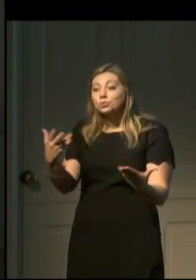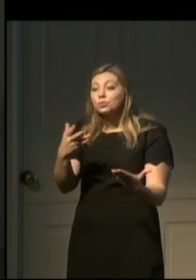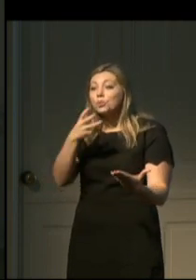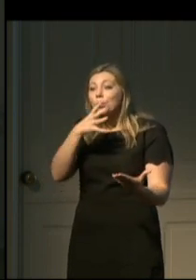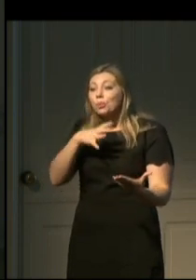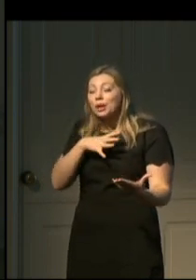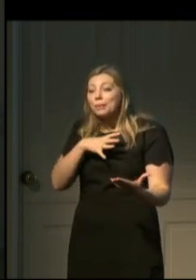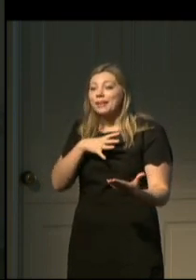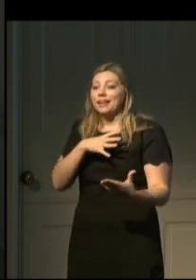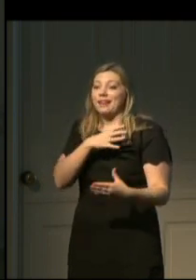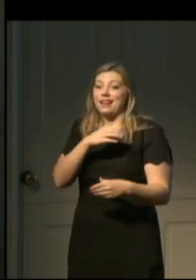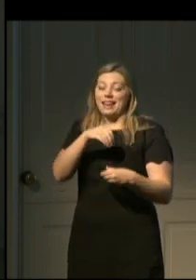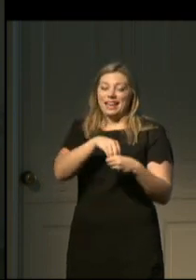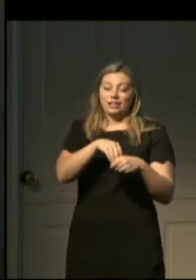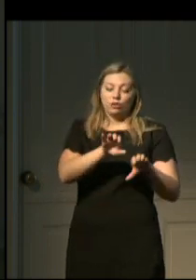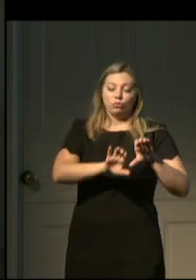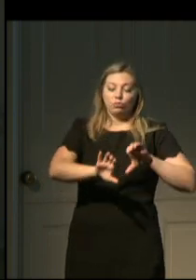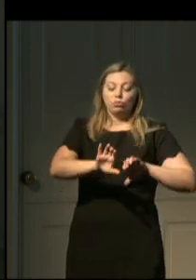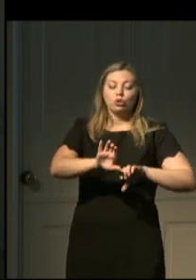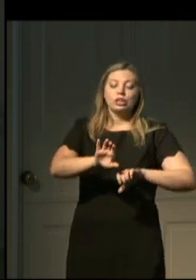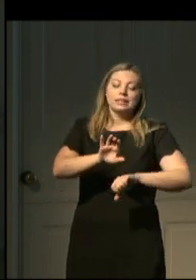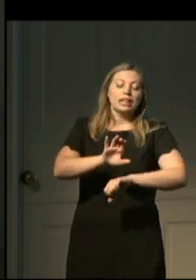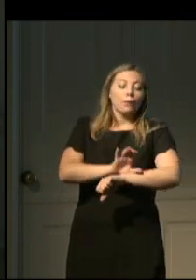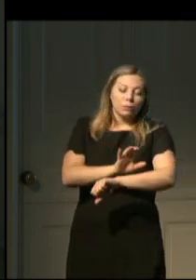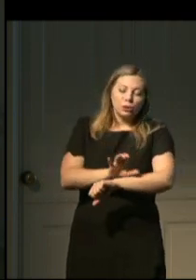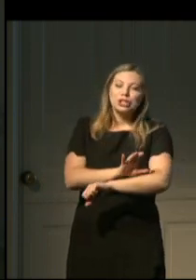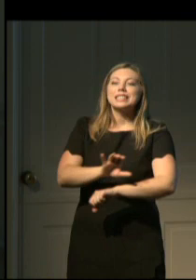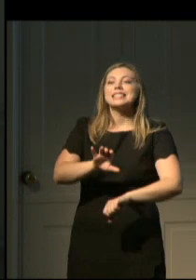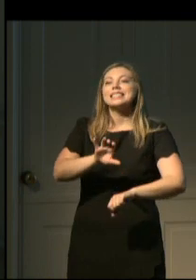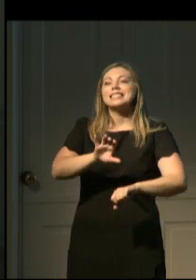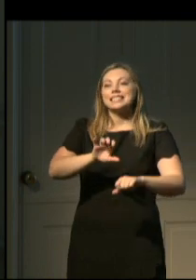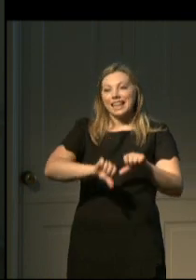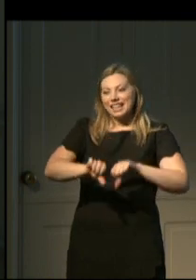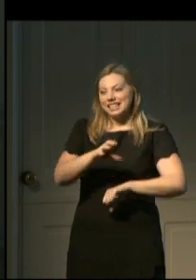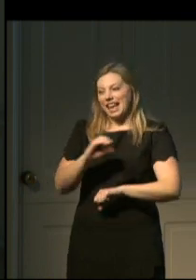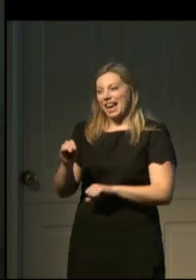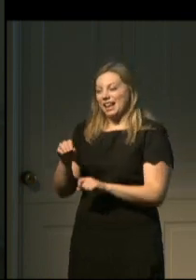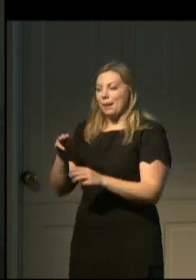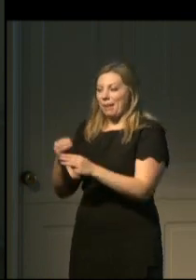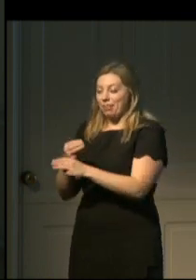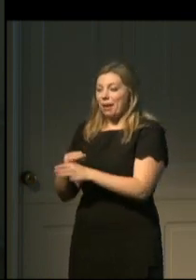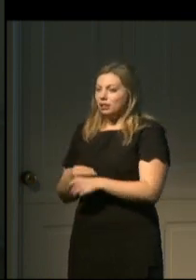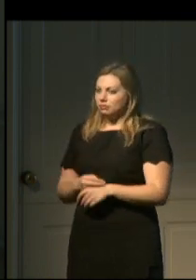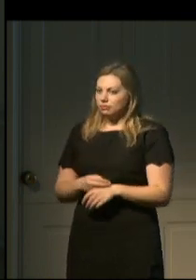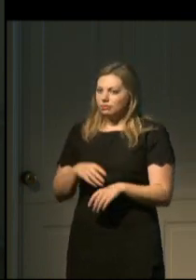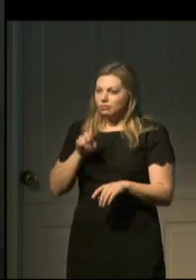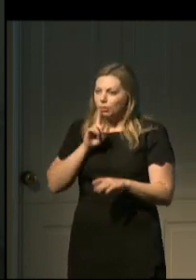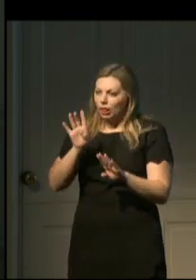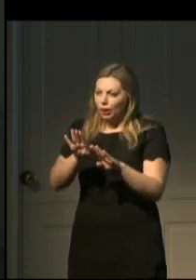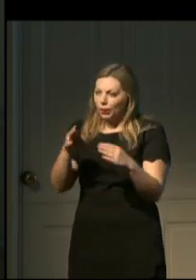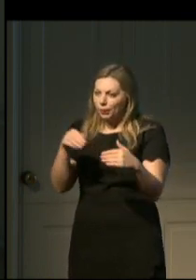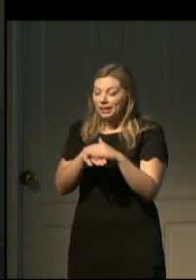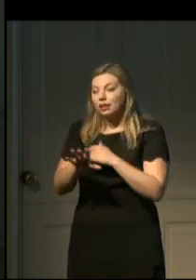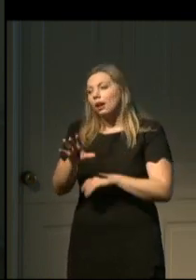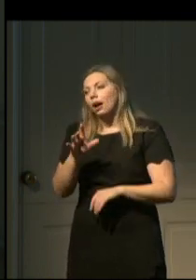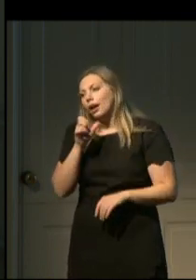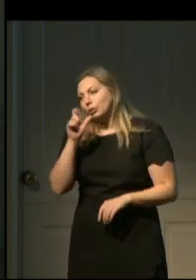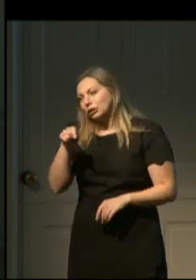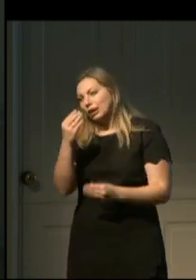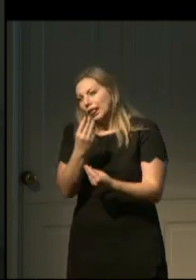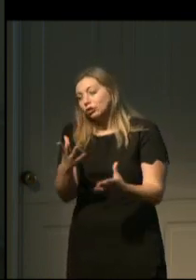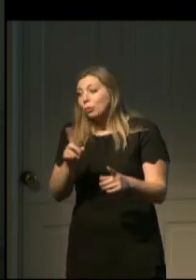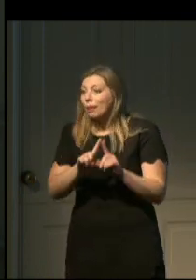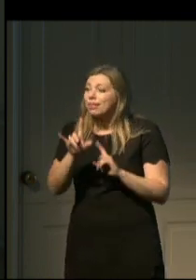computer science and mathematics. Open access, I know I don't have to tell everyone in this room, is